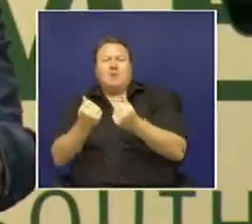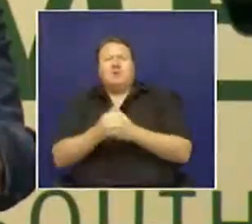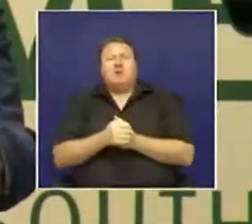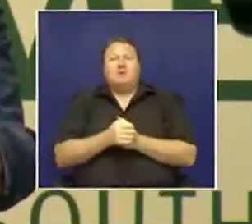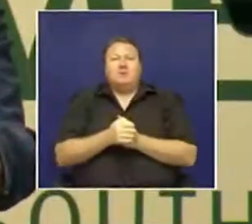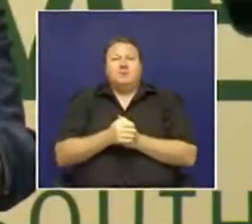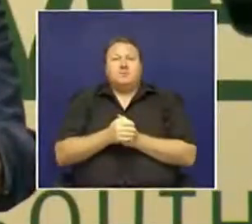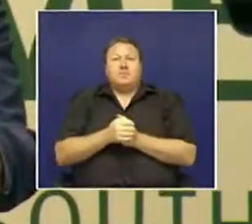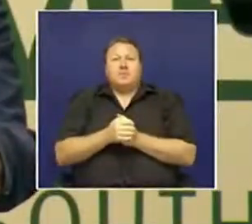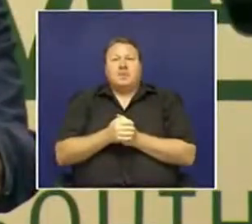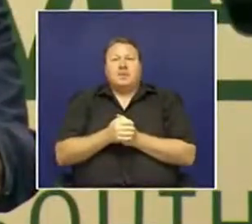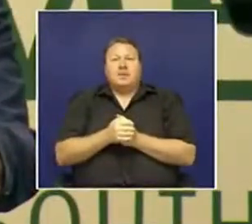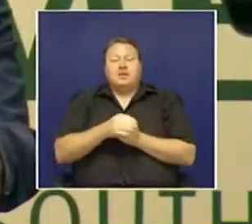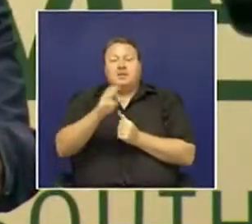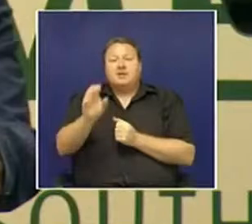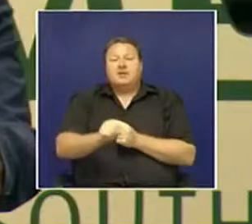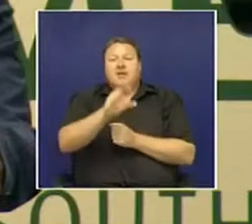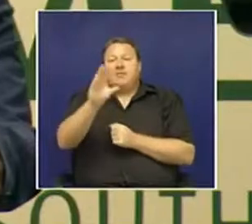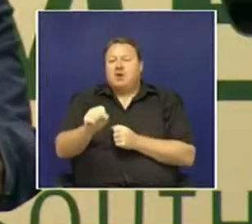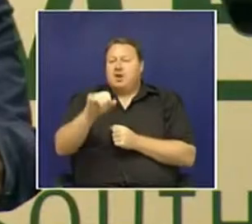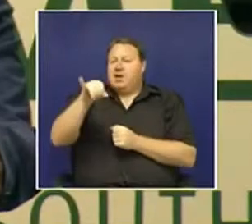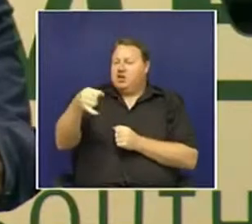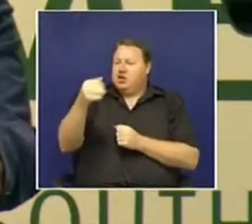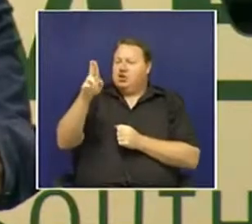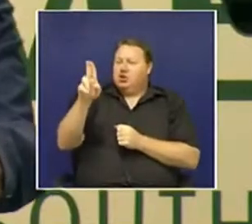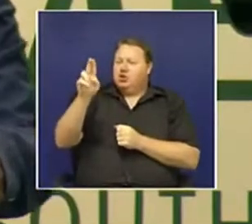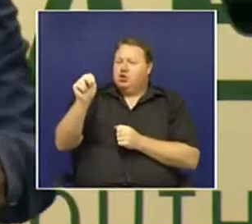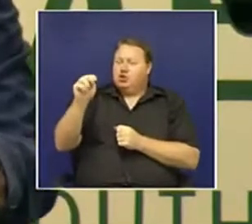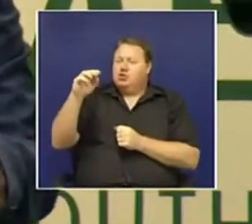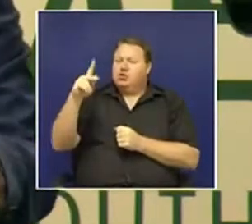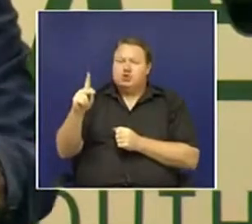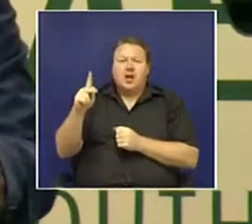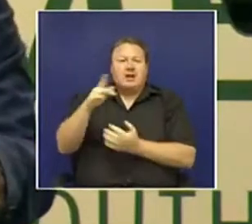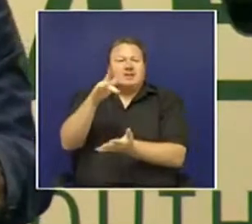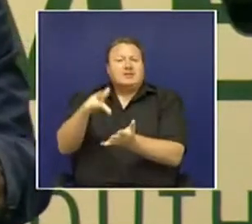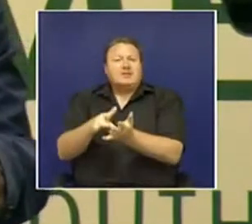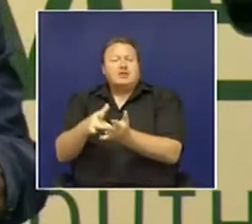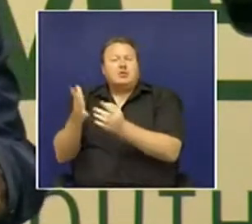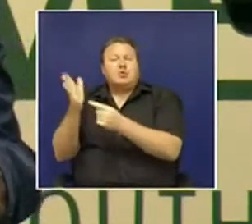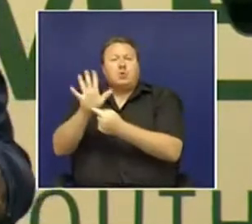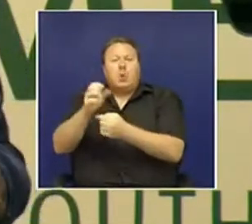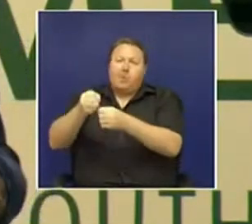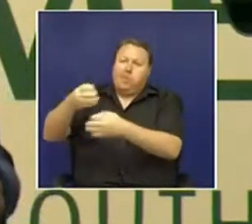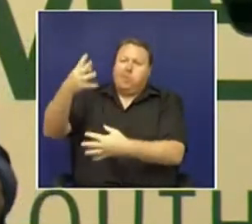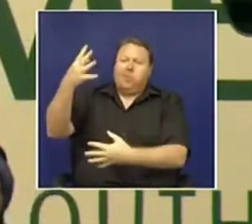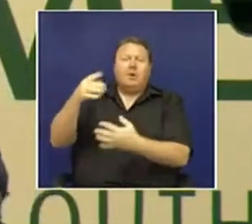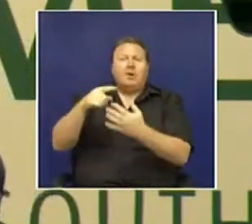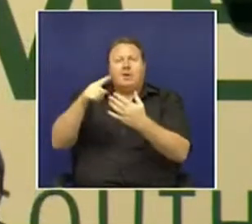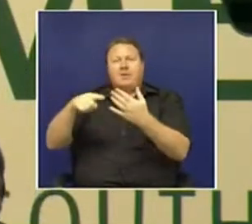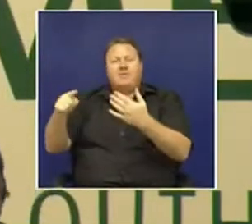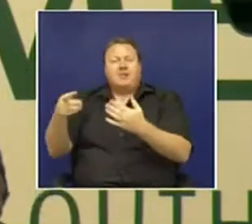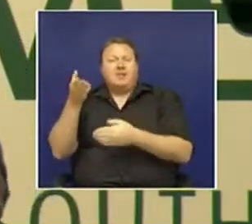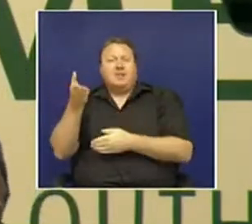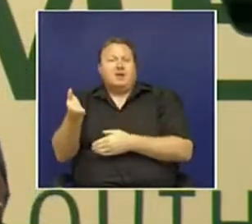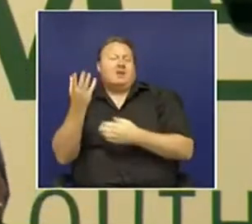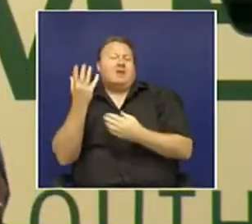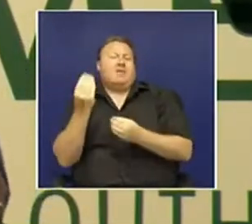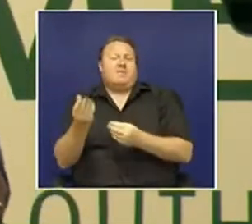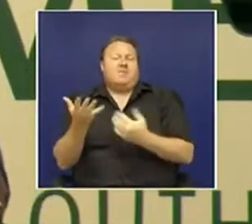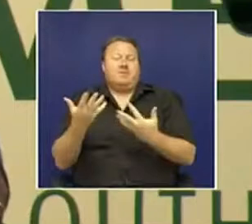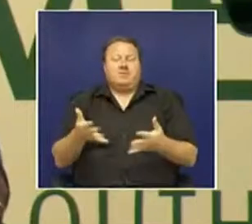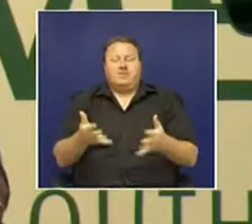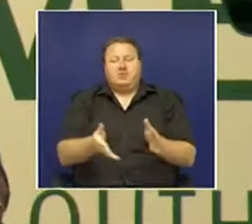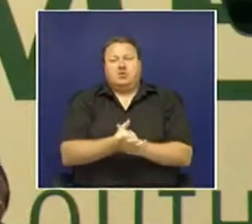junk status by the last of the three major credit ratings agencies in 2020.